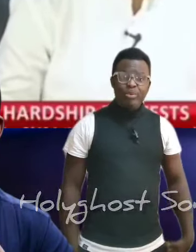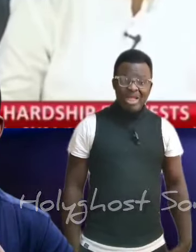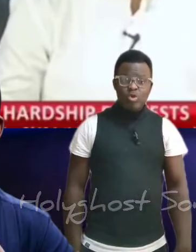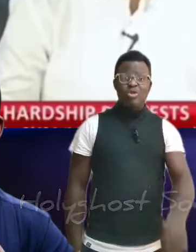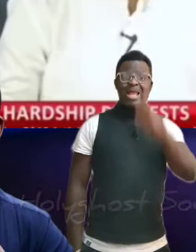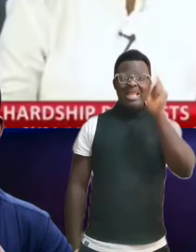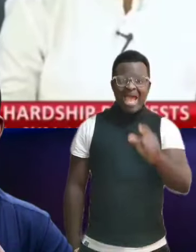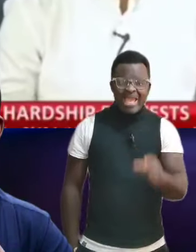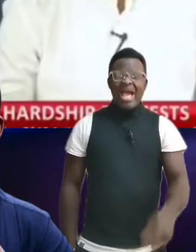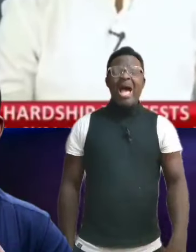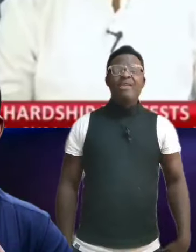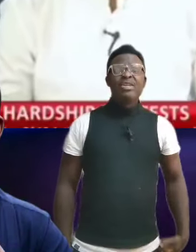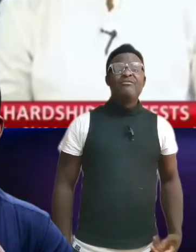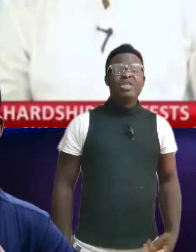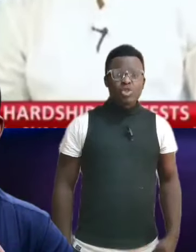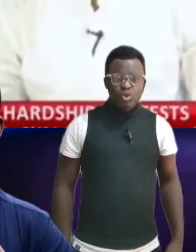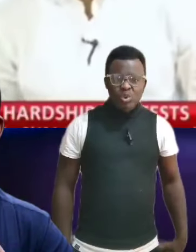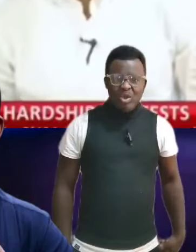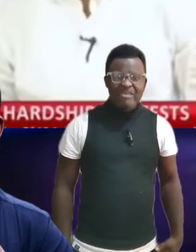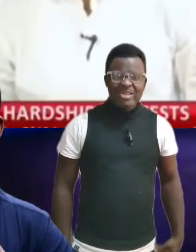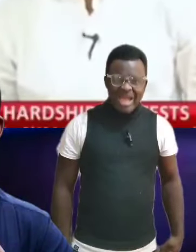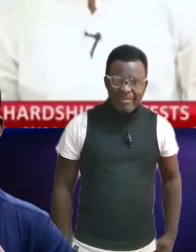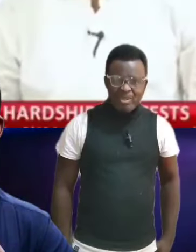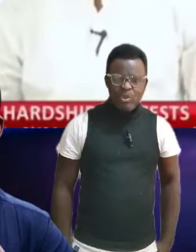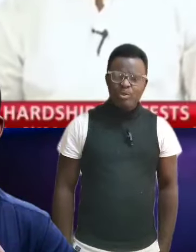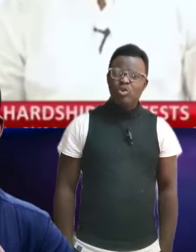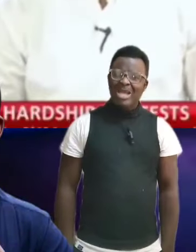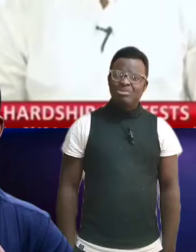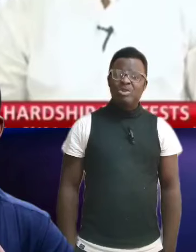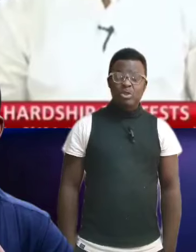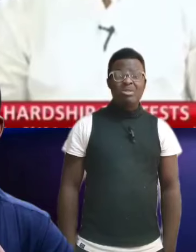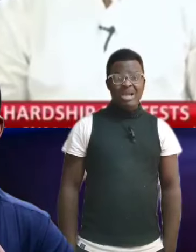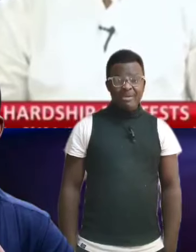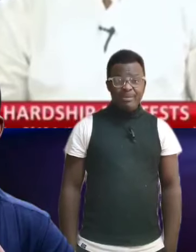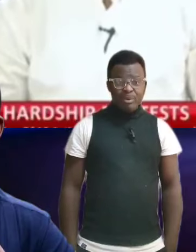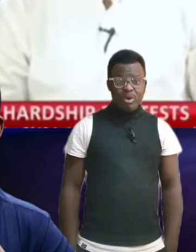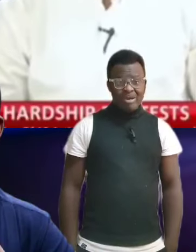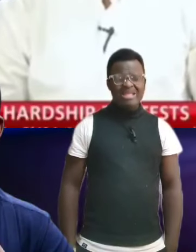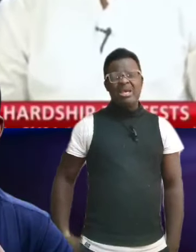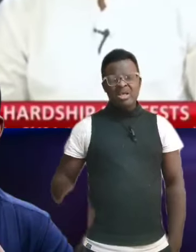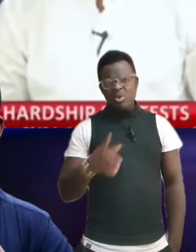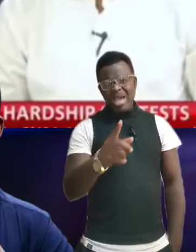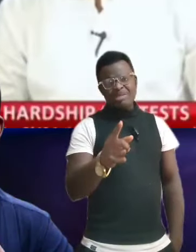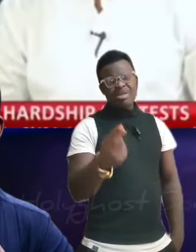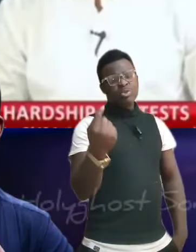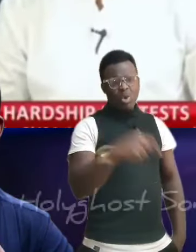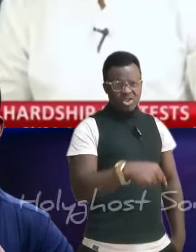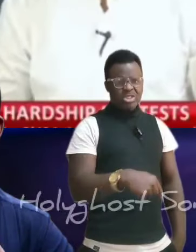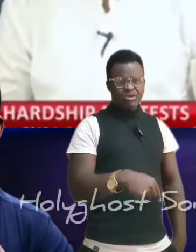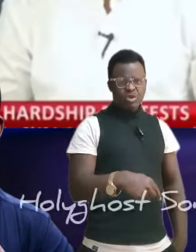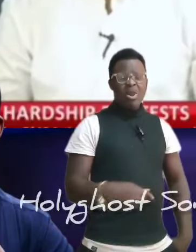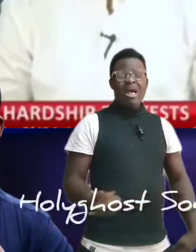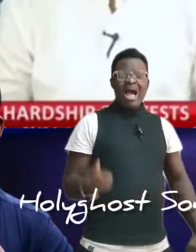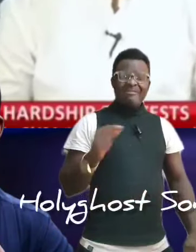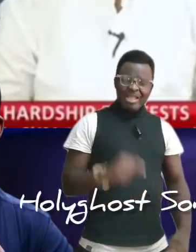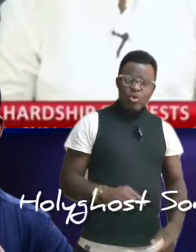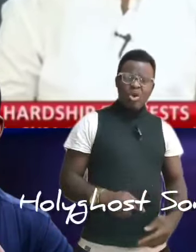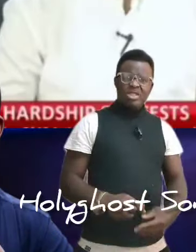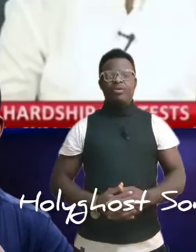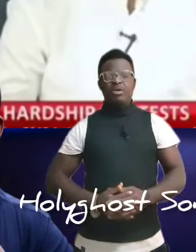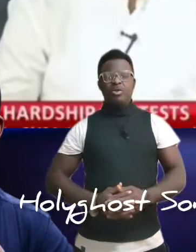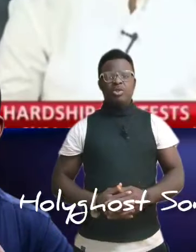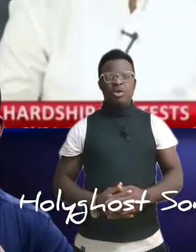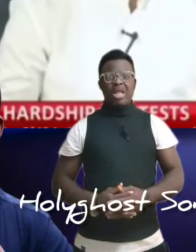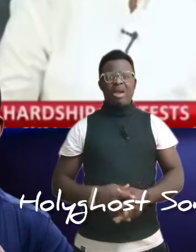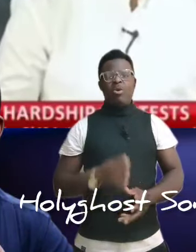stop fueling the agitation for raising of flags. The government should stop funding the